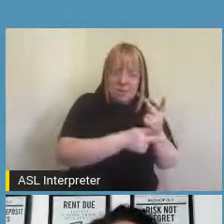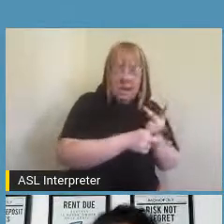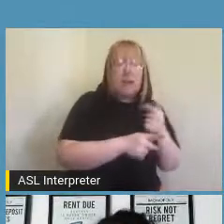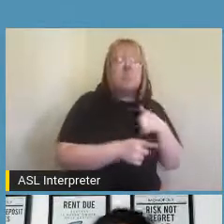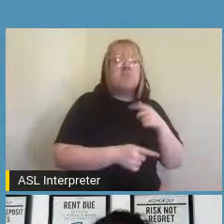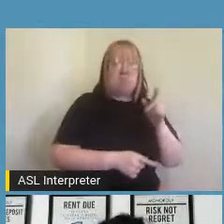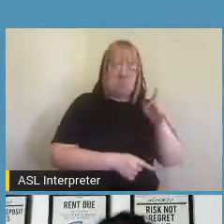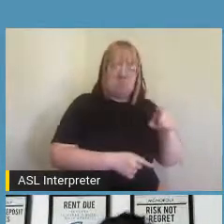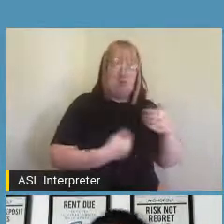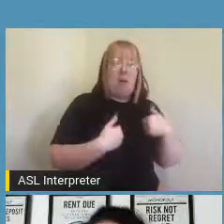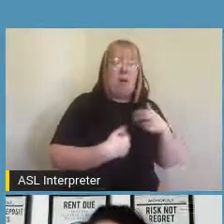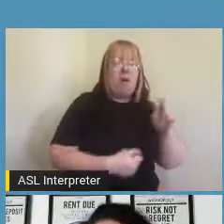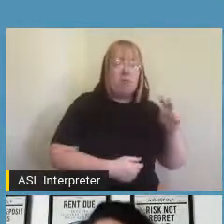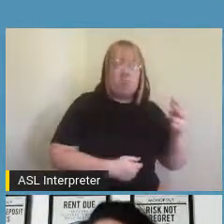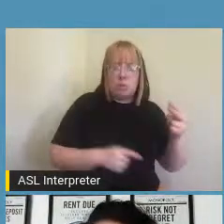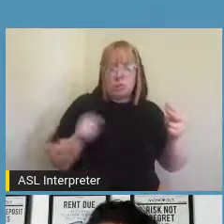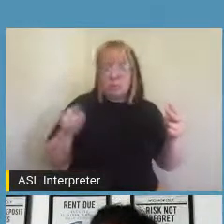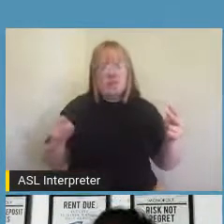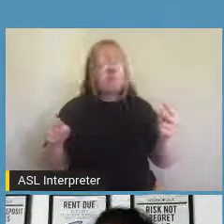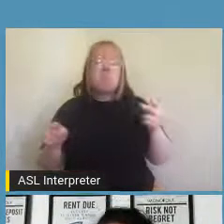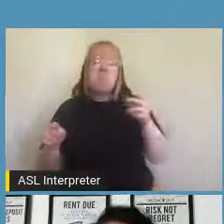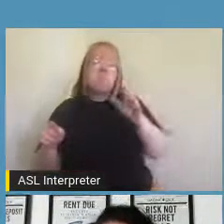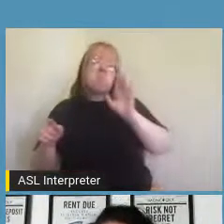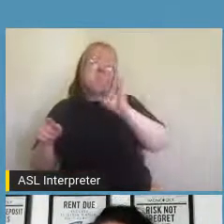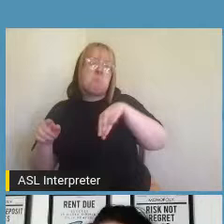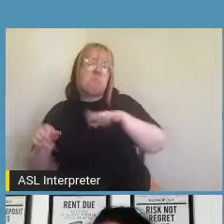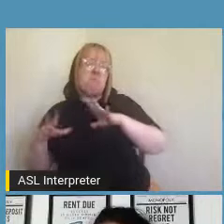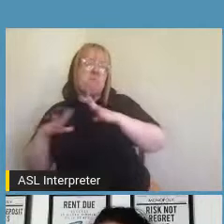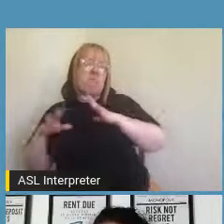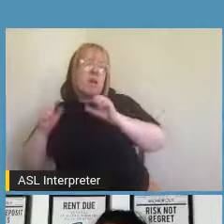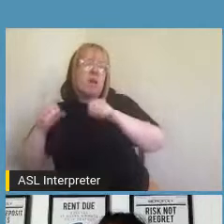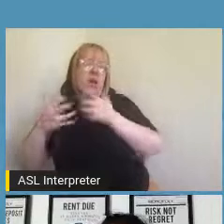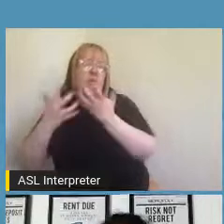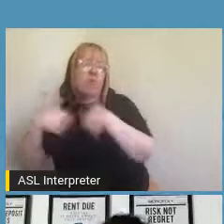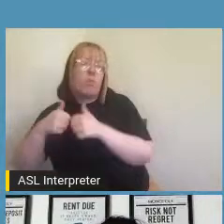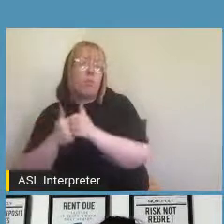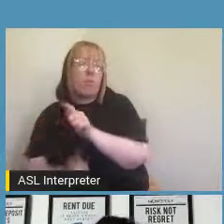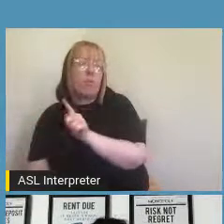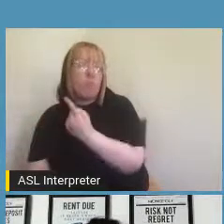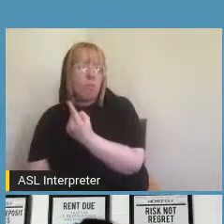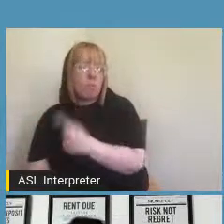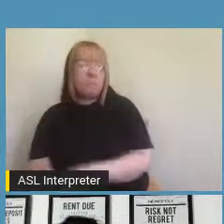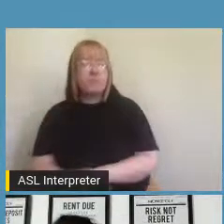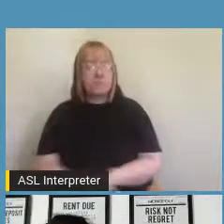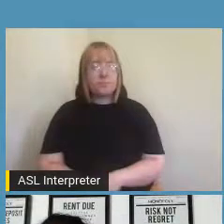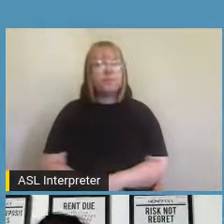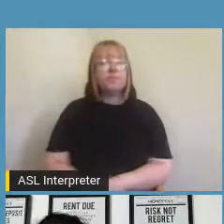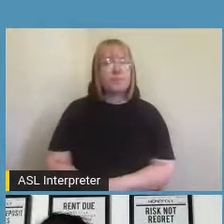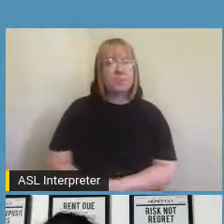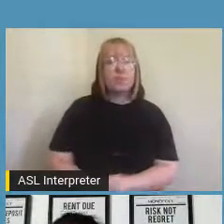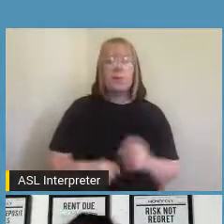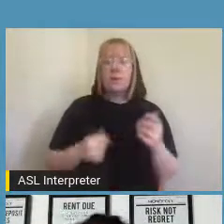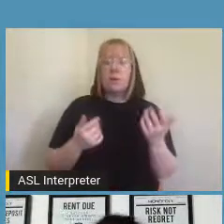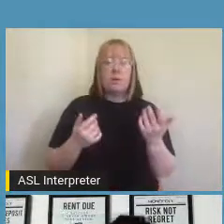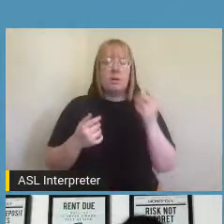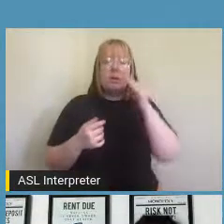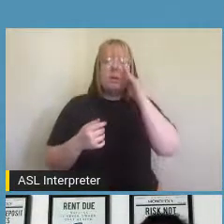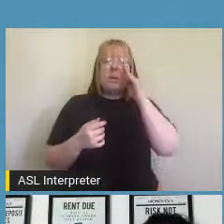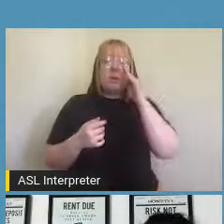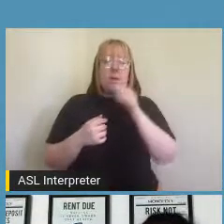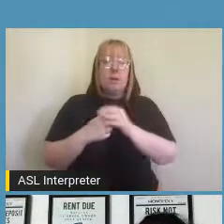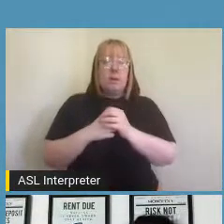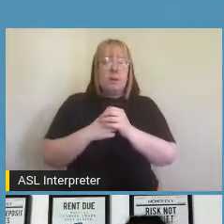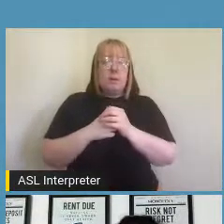that experience and mindset into this. And so kind of given all the work that we've done, there's a couple of kind of